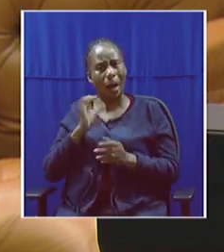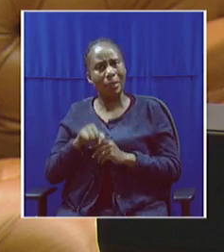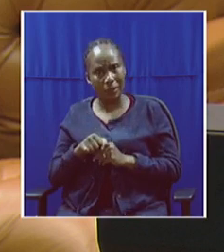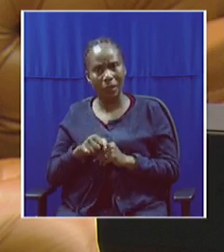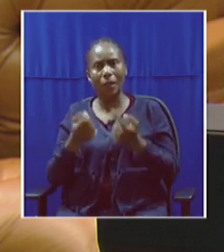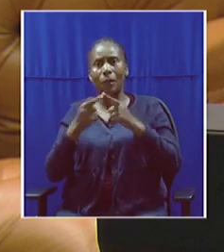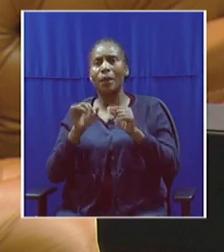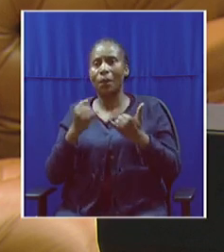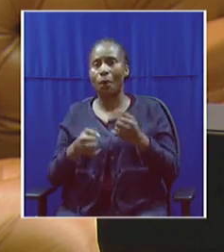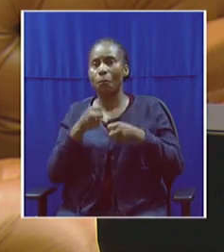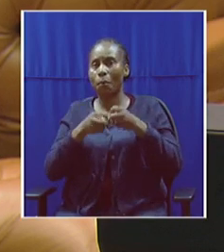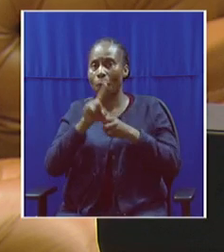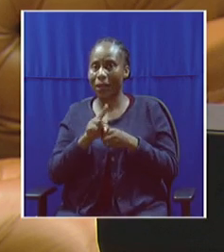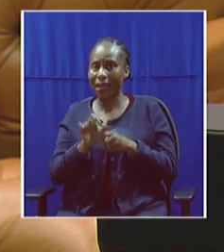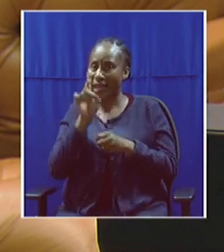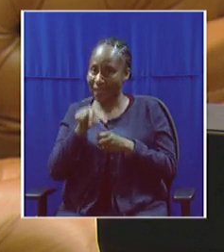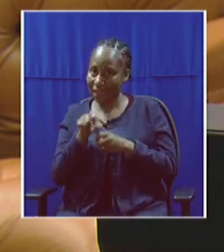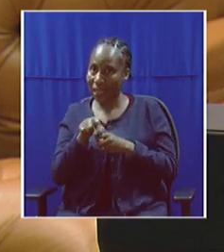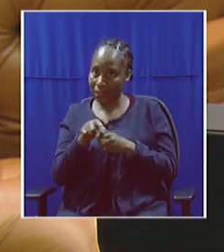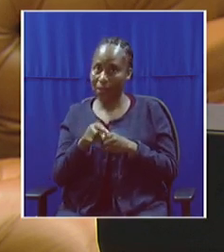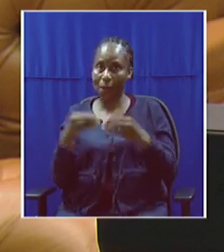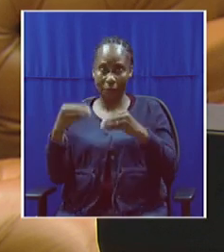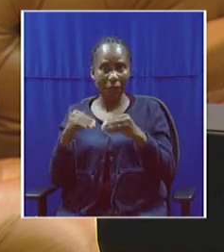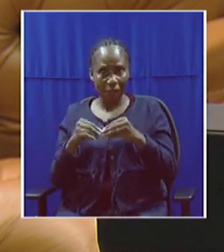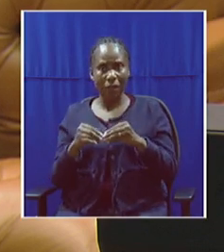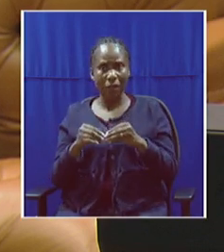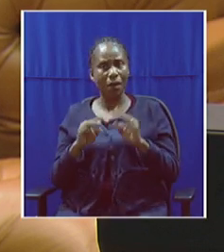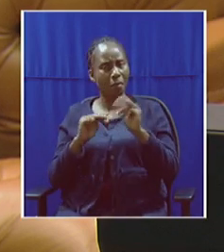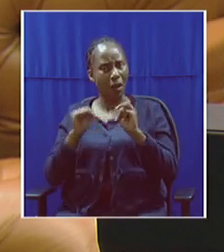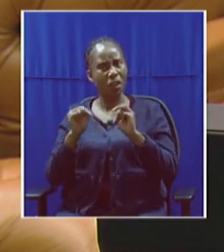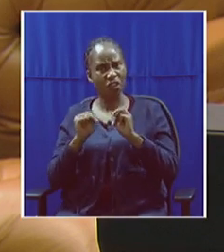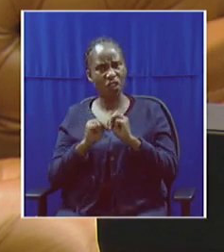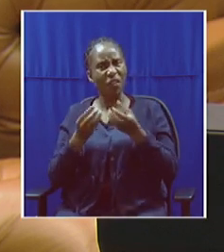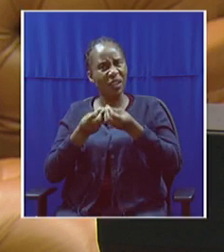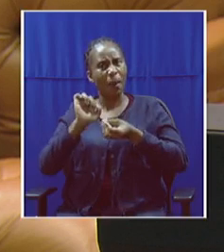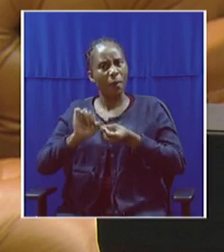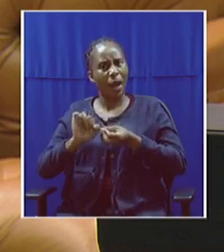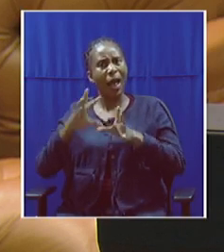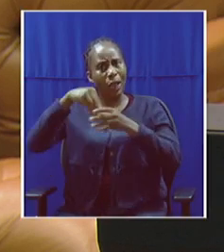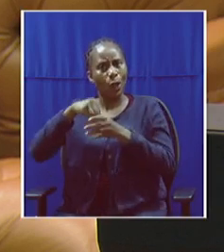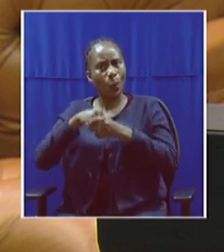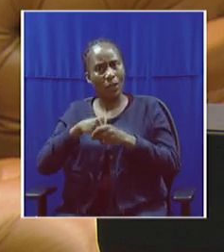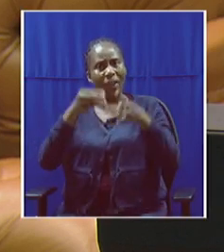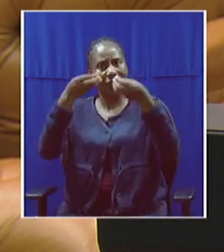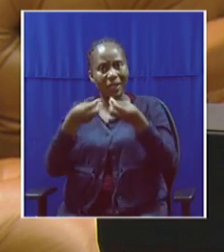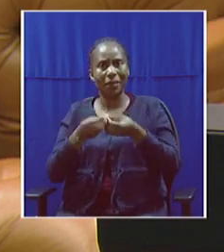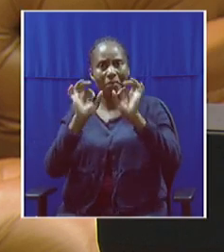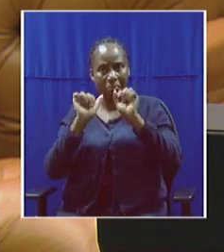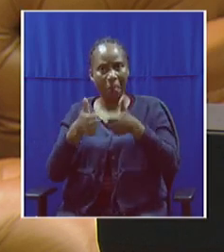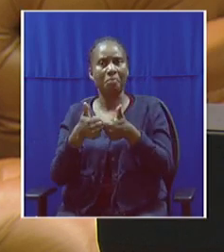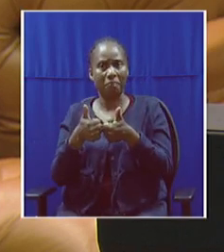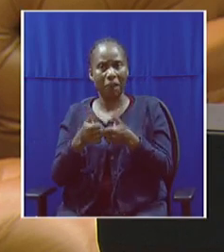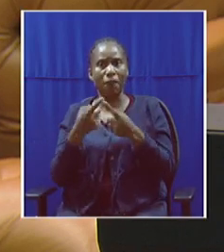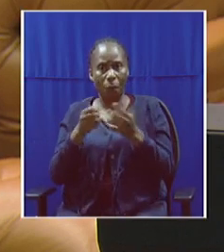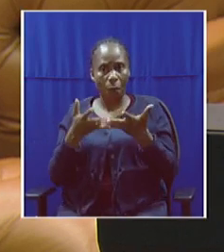is whether these entities man manage their Affairs including Assets in accordance with the will of their